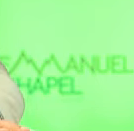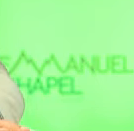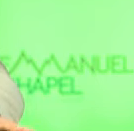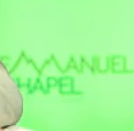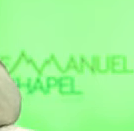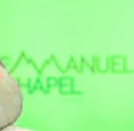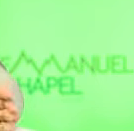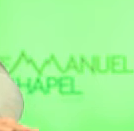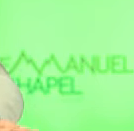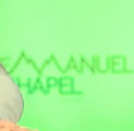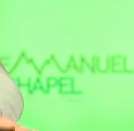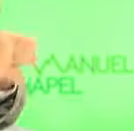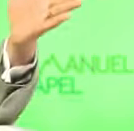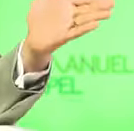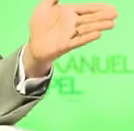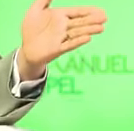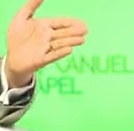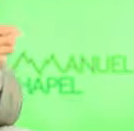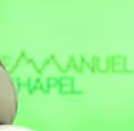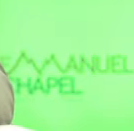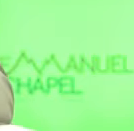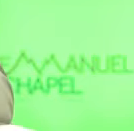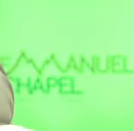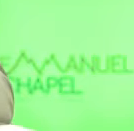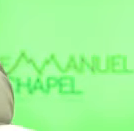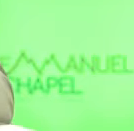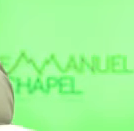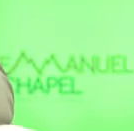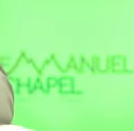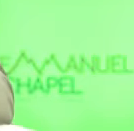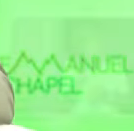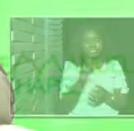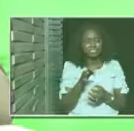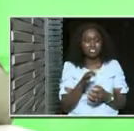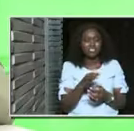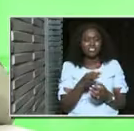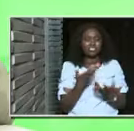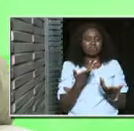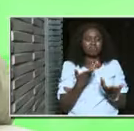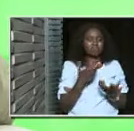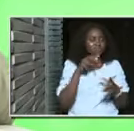they accumulate so much. And that's where you find the lopsidedness in nepotism,